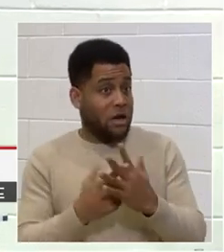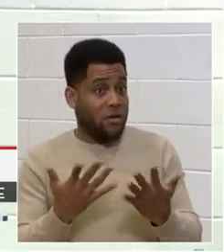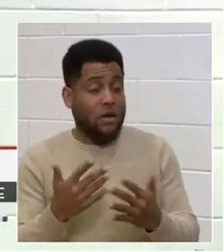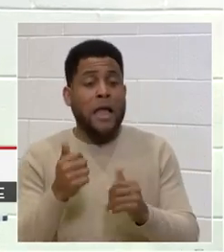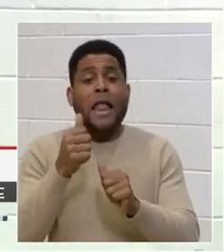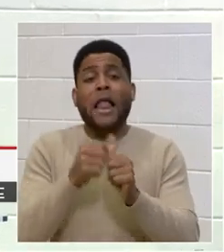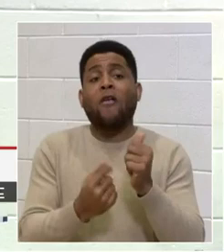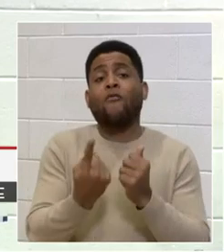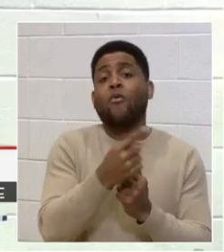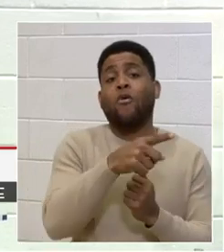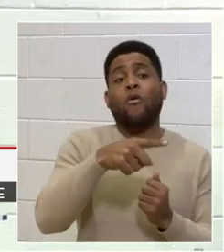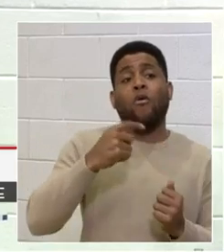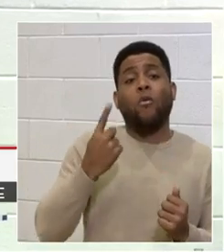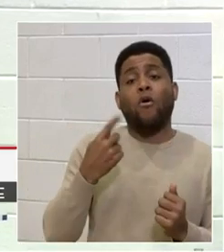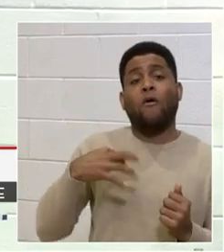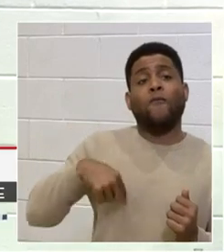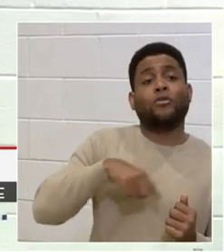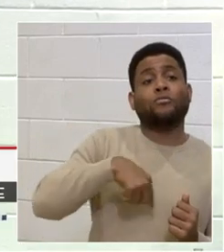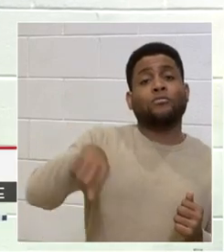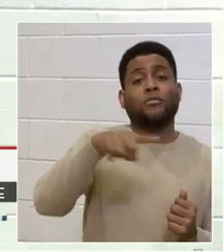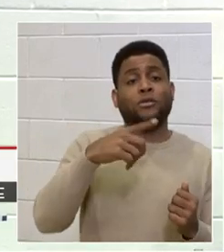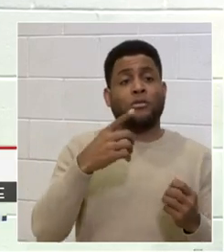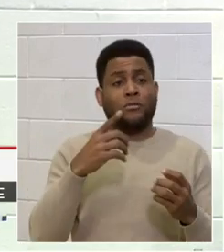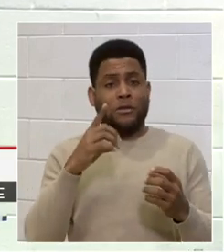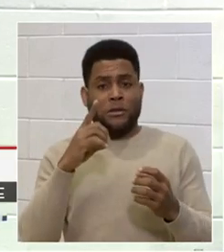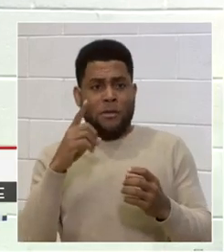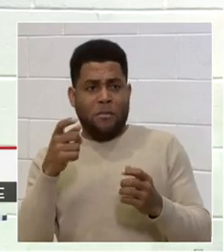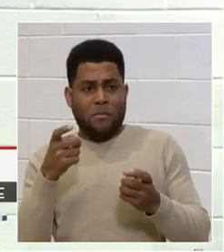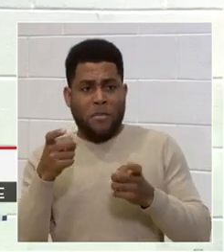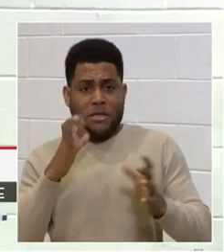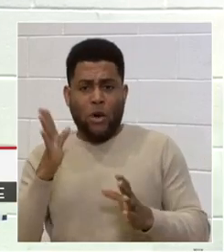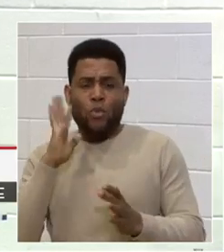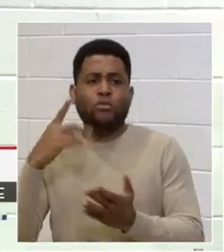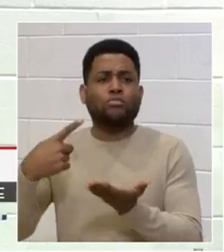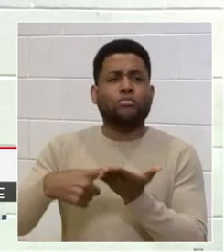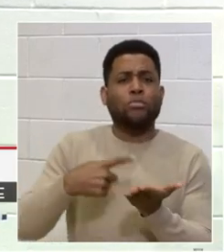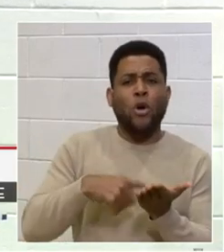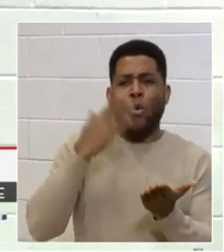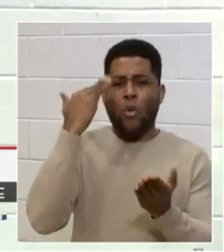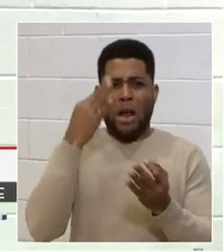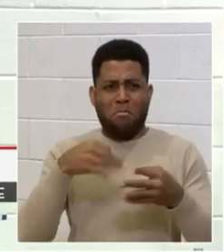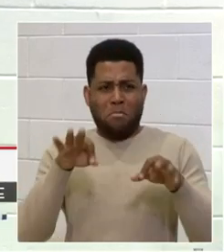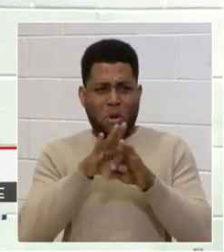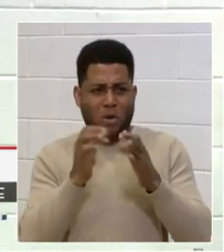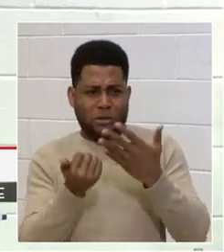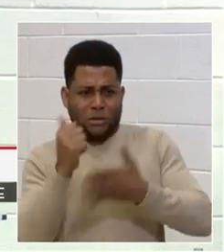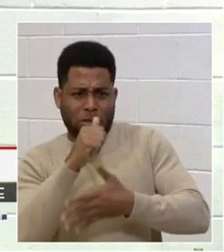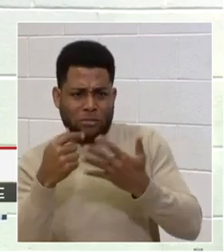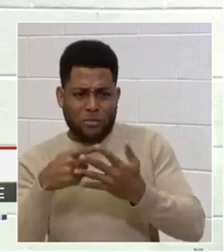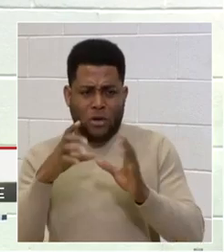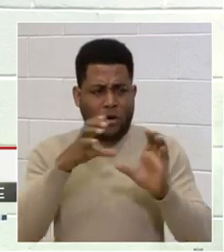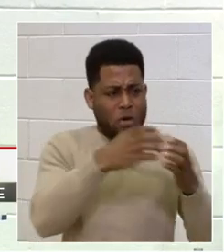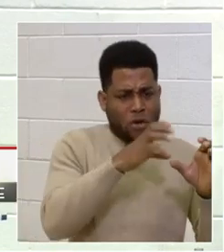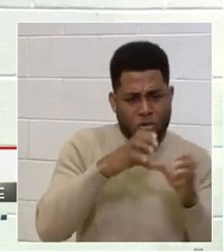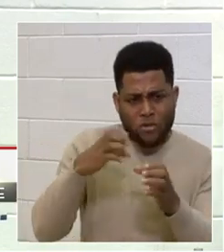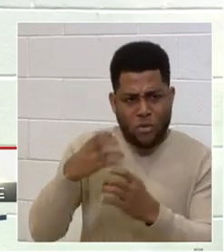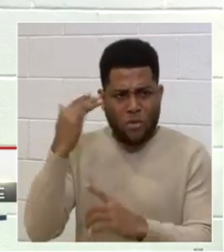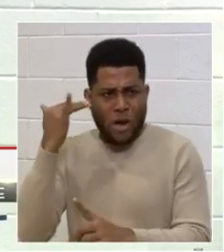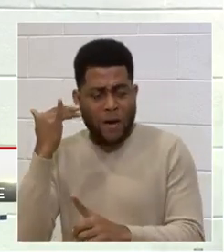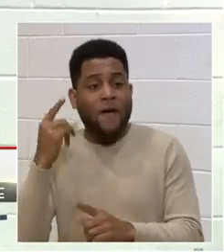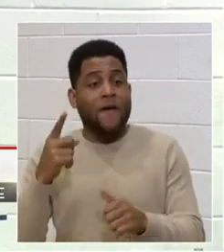talk about importance in their clusters. So first, we're going to hear from the deputy mayor for planning and economic development, Nina